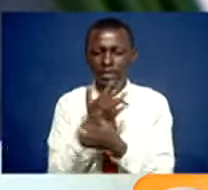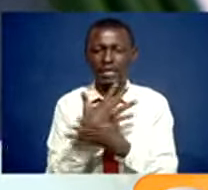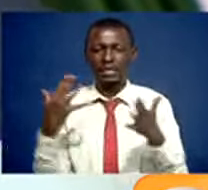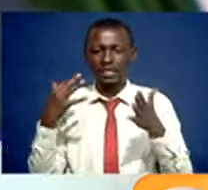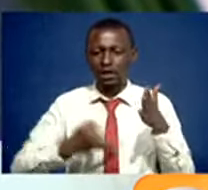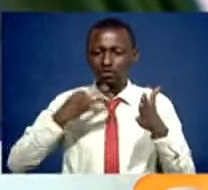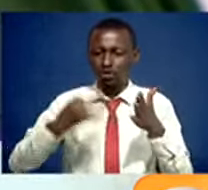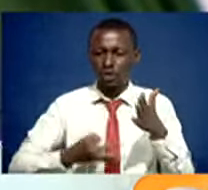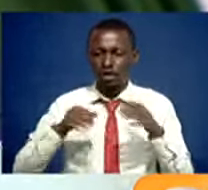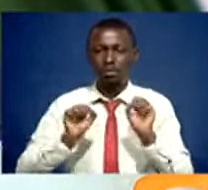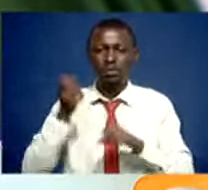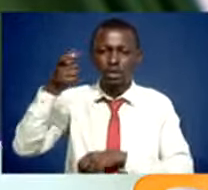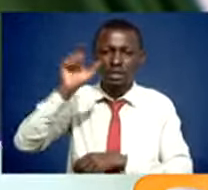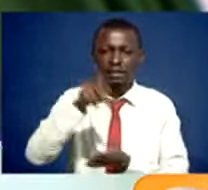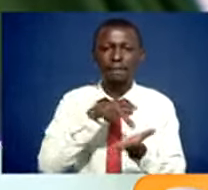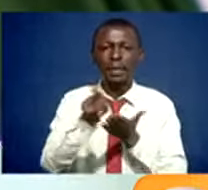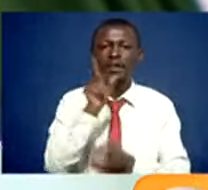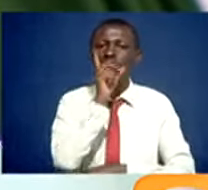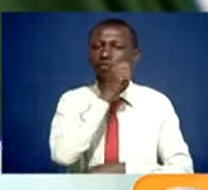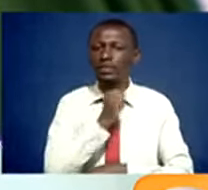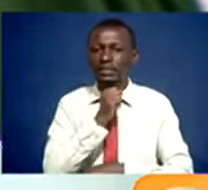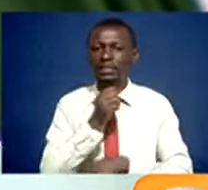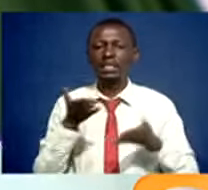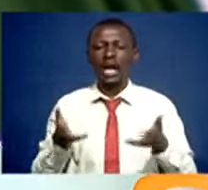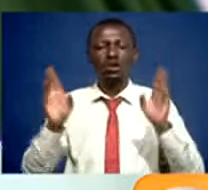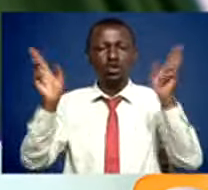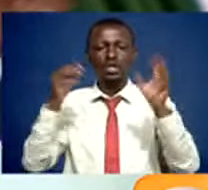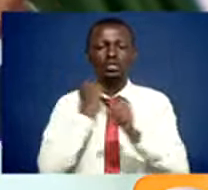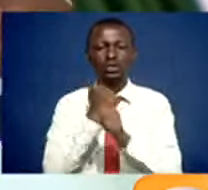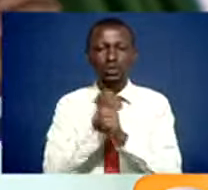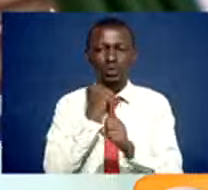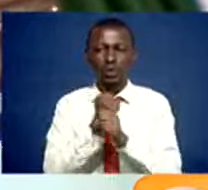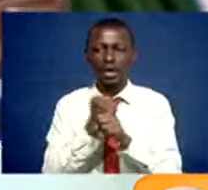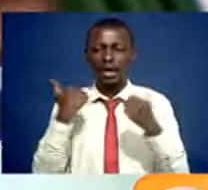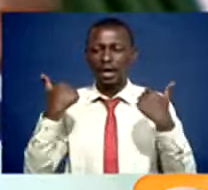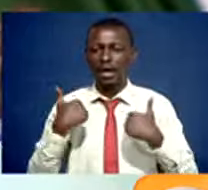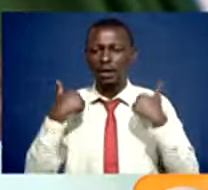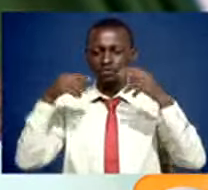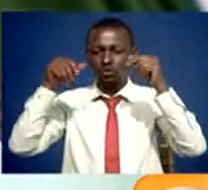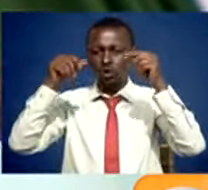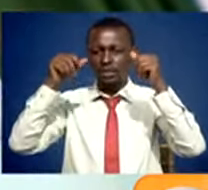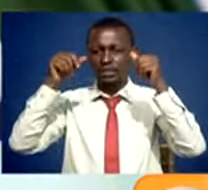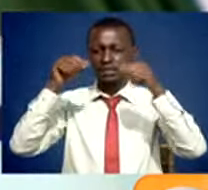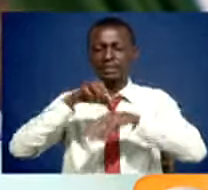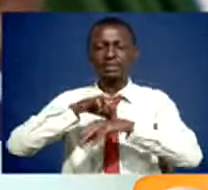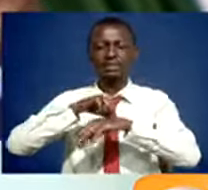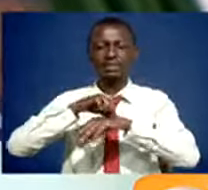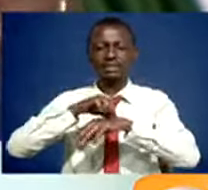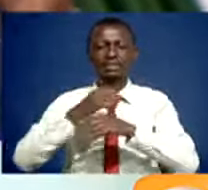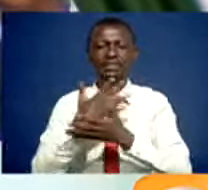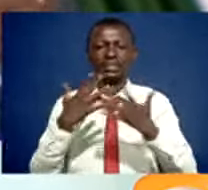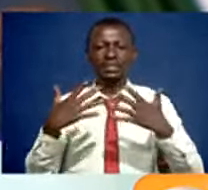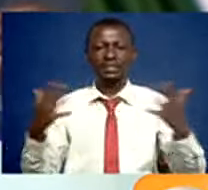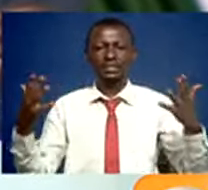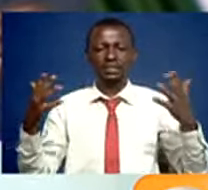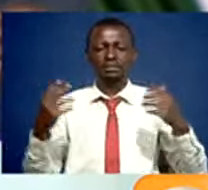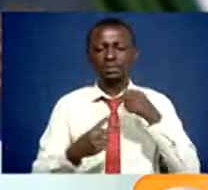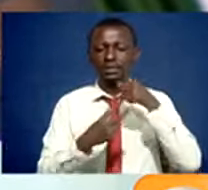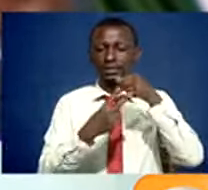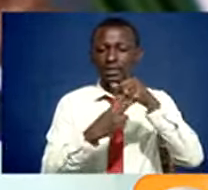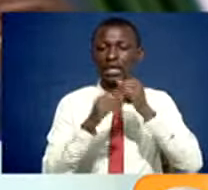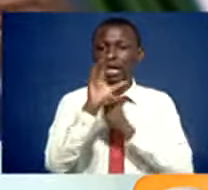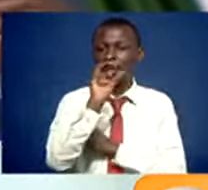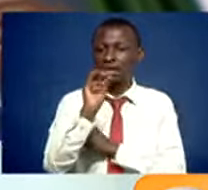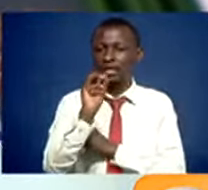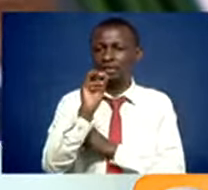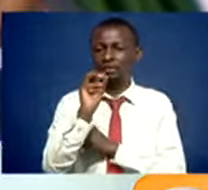already been procured and installed. To supply quality hides and skins, 700 flayers have